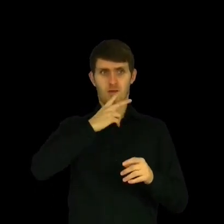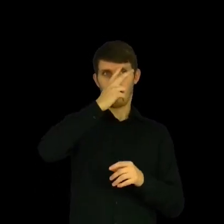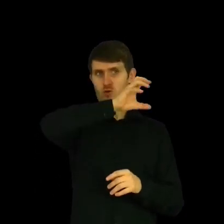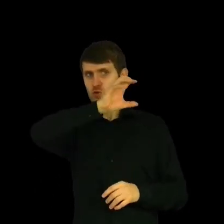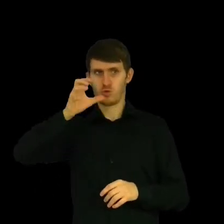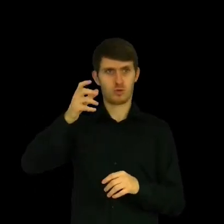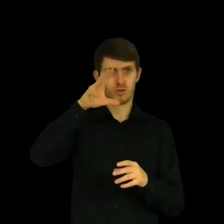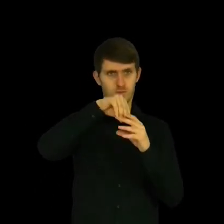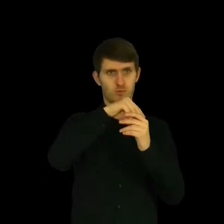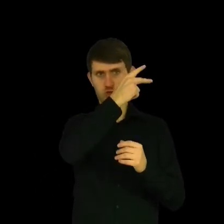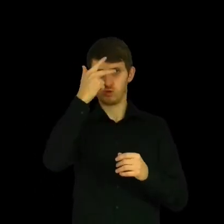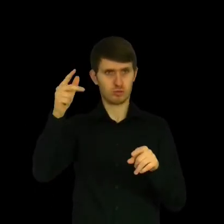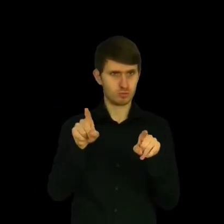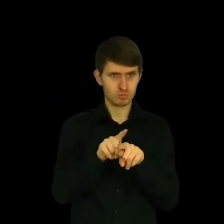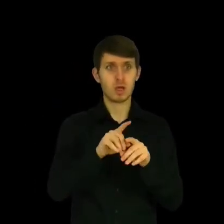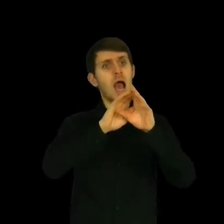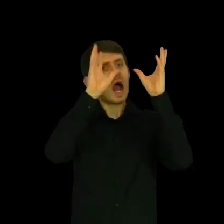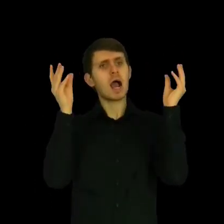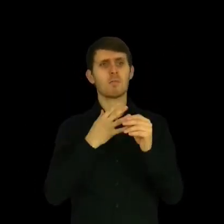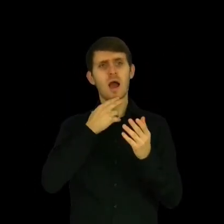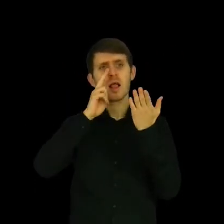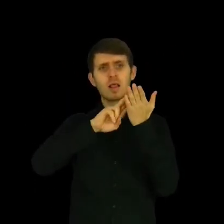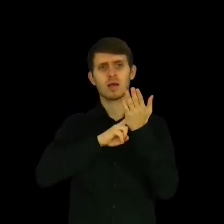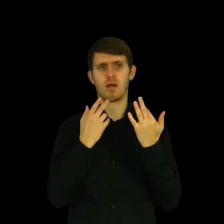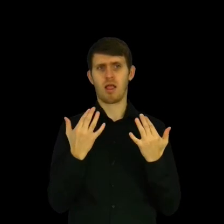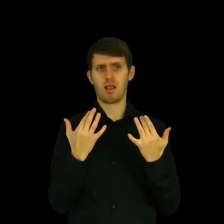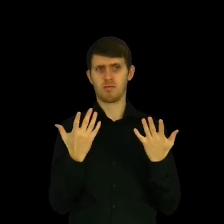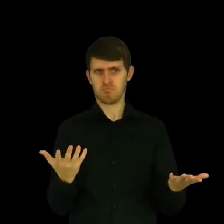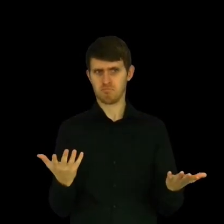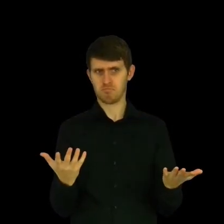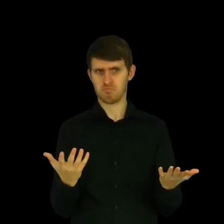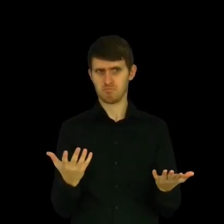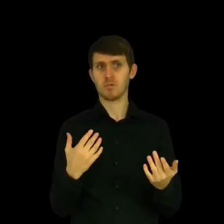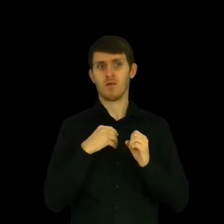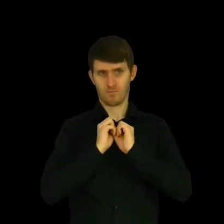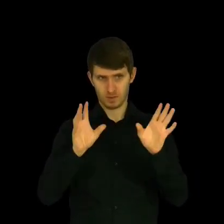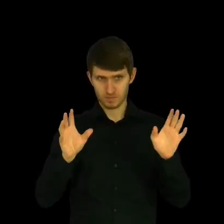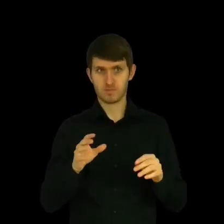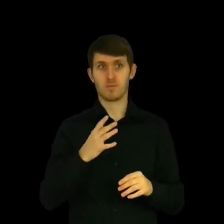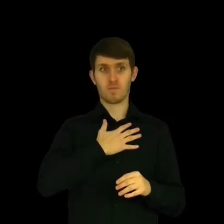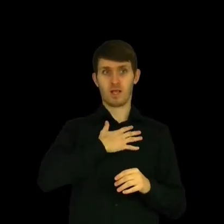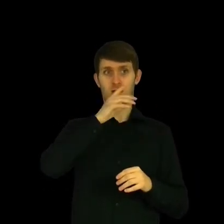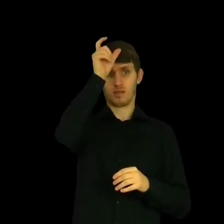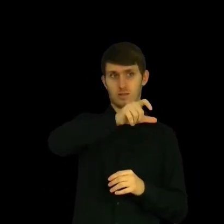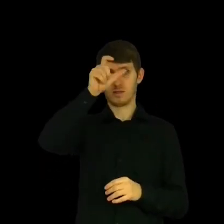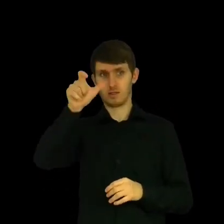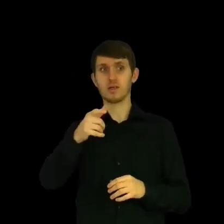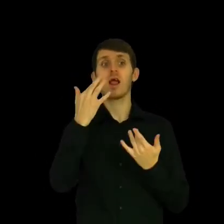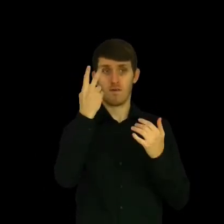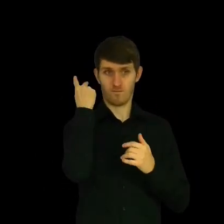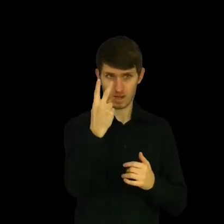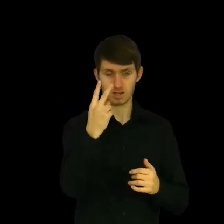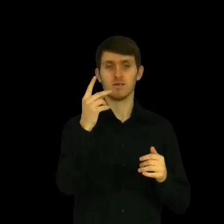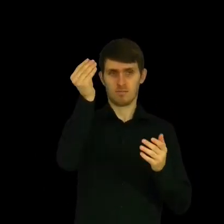group. Here's two groups of three. So how many total star patches do I have now? Well, I have two